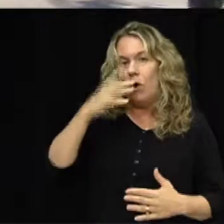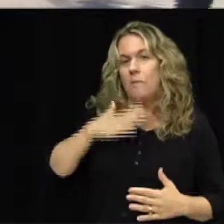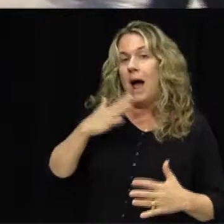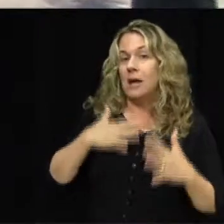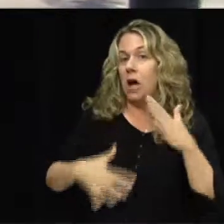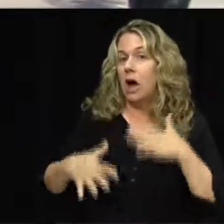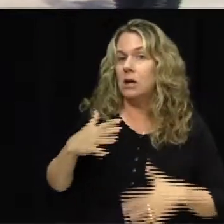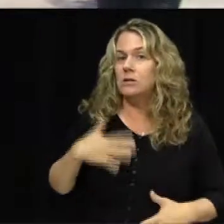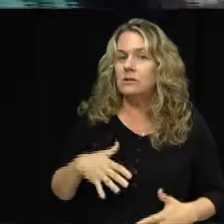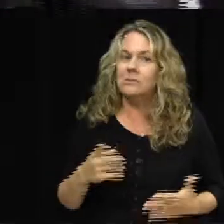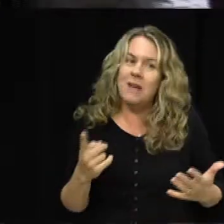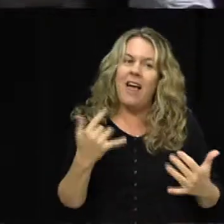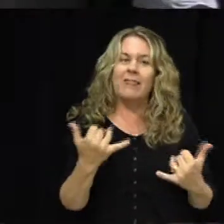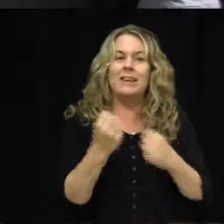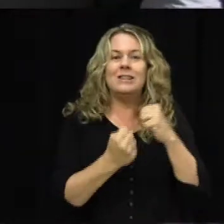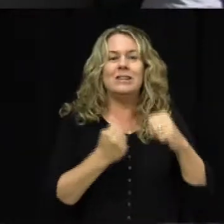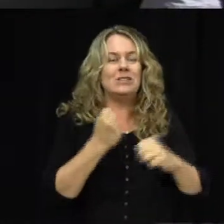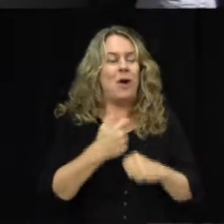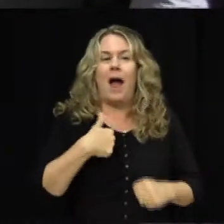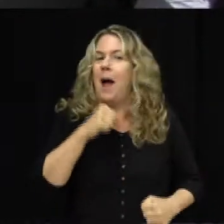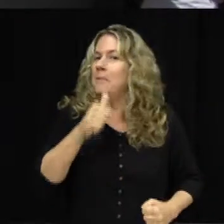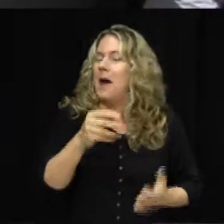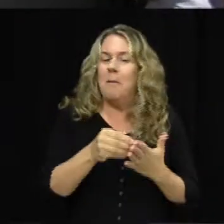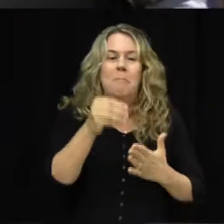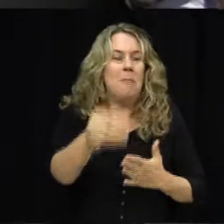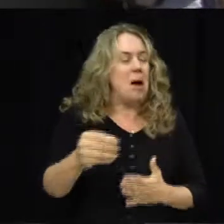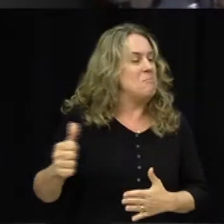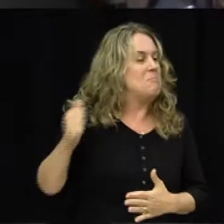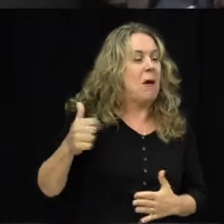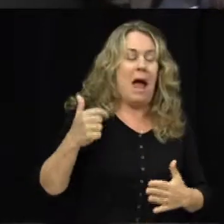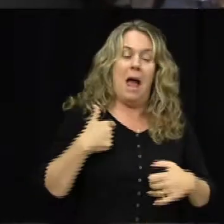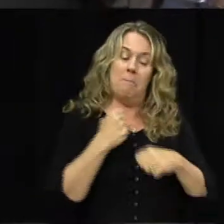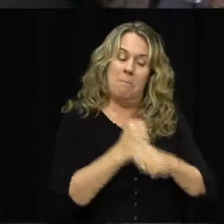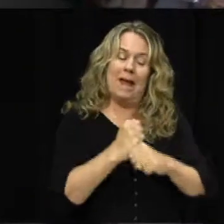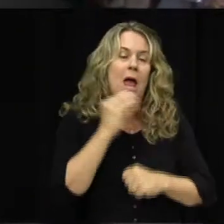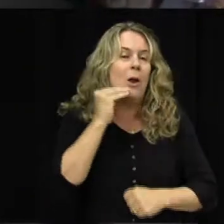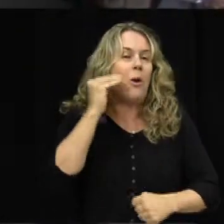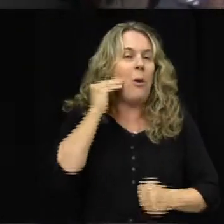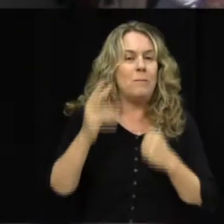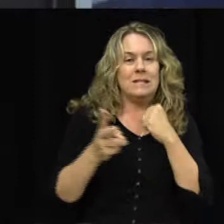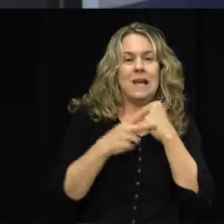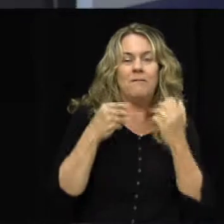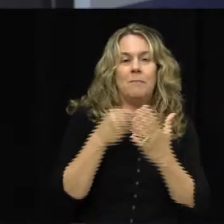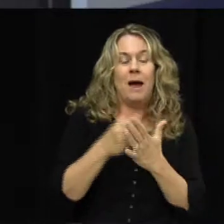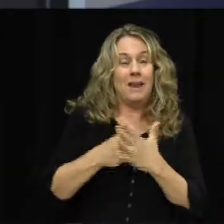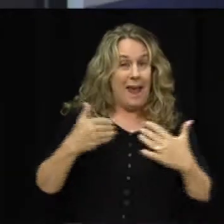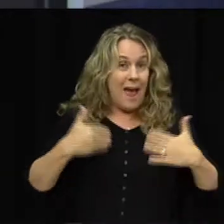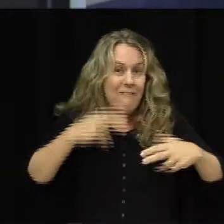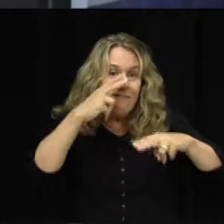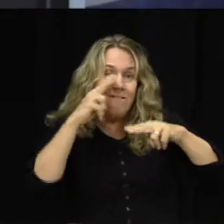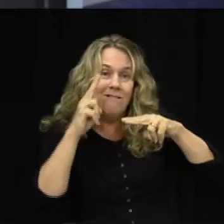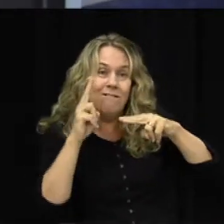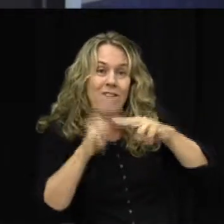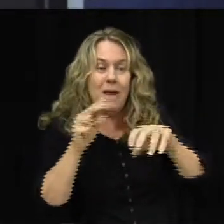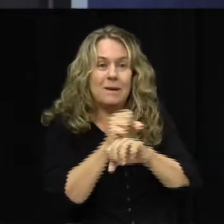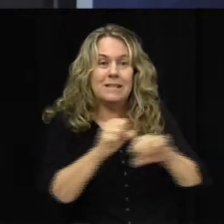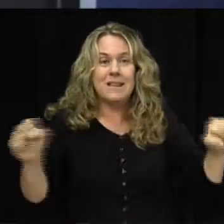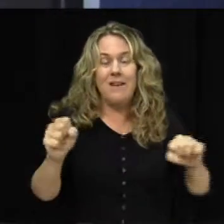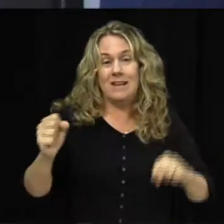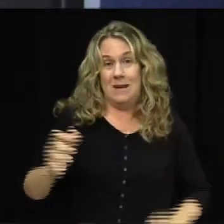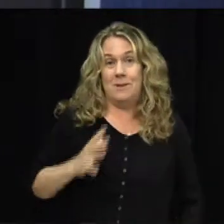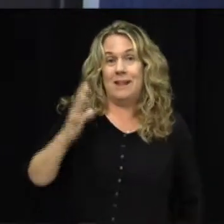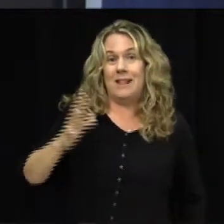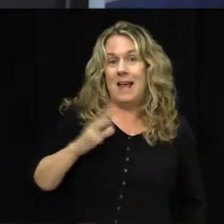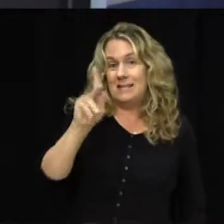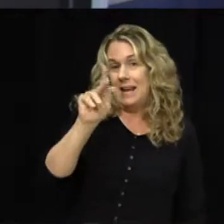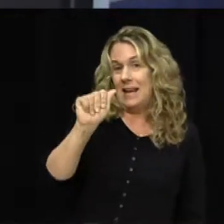$115 for my costume. This year for Halloween, I'm not buying my costume, I'm making it at home to save money. So have fun, stay safe, and keep it